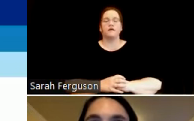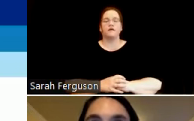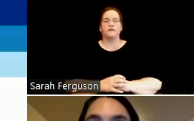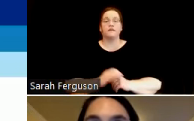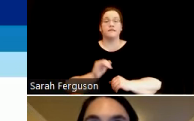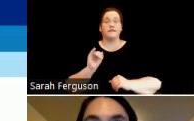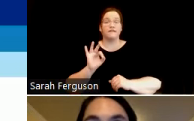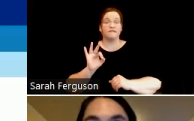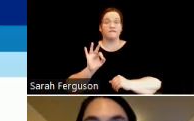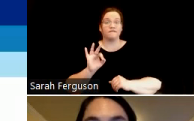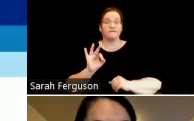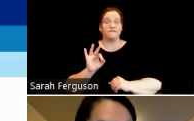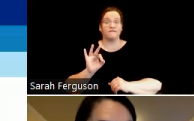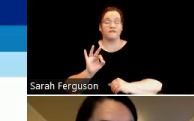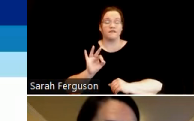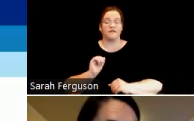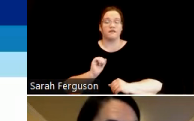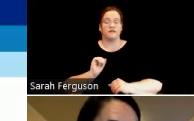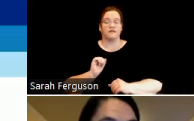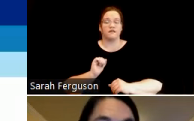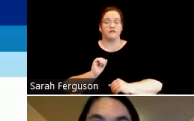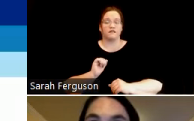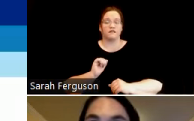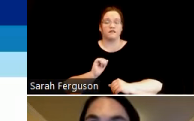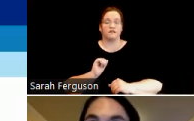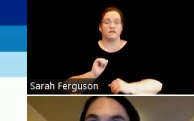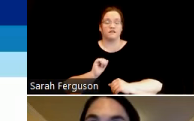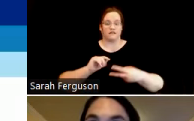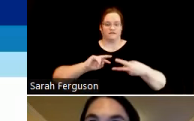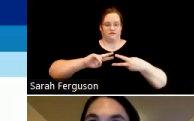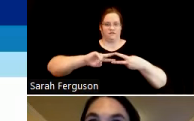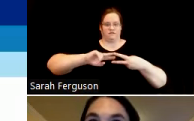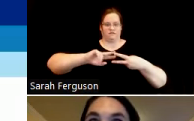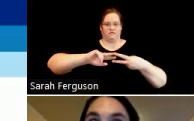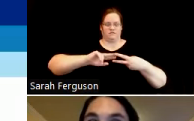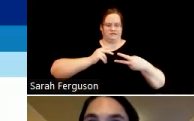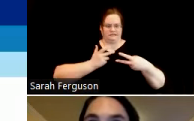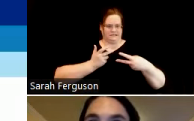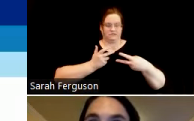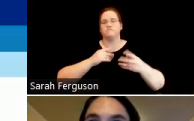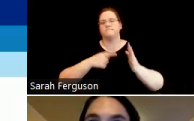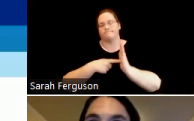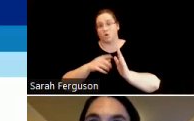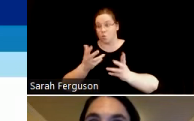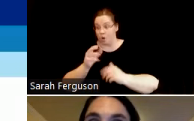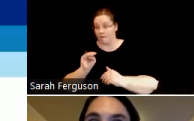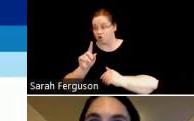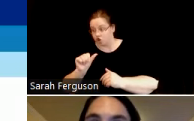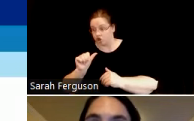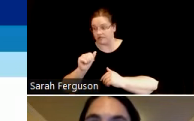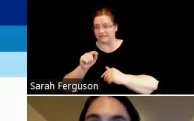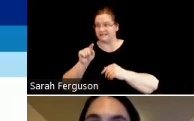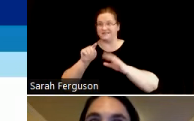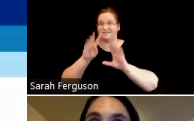If you're unable to find your vaccine that you want, if you want your child to have Moderna and you cannot find that at one of your local walk-in